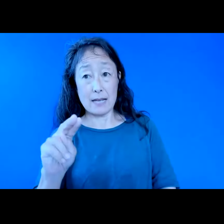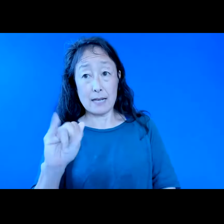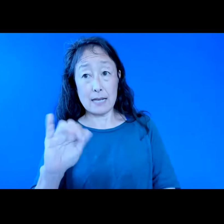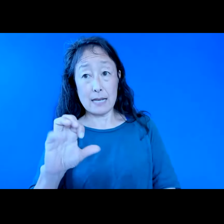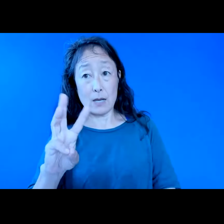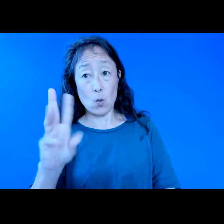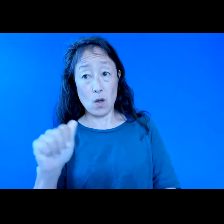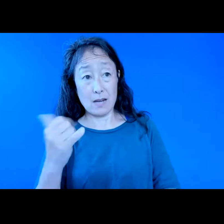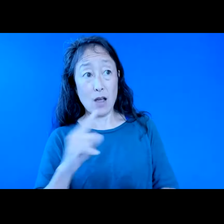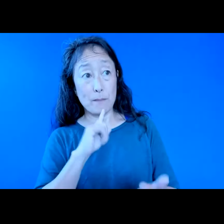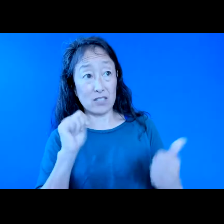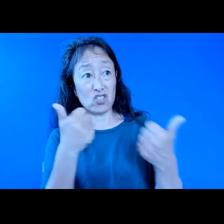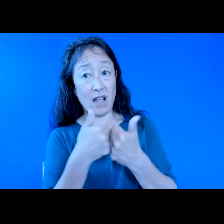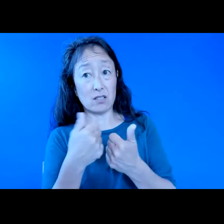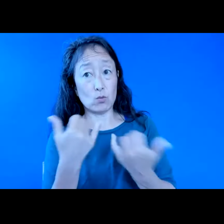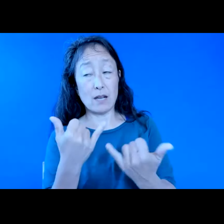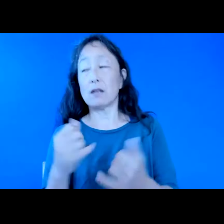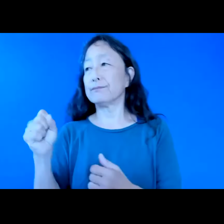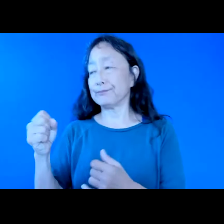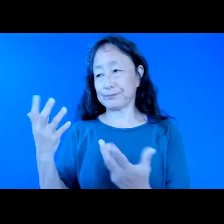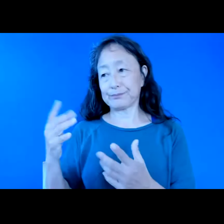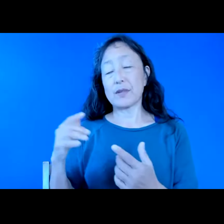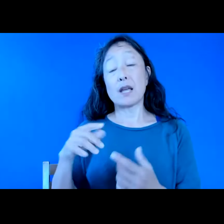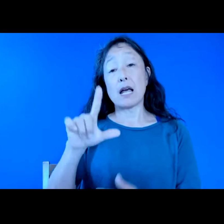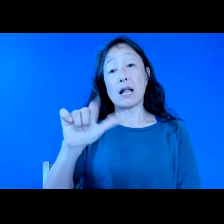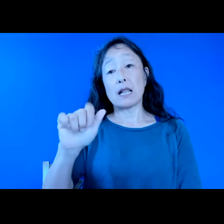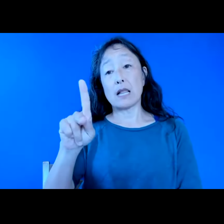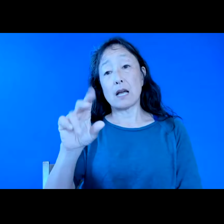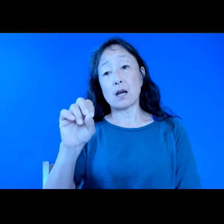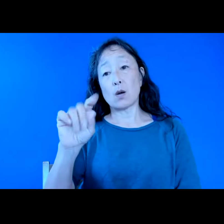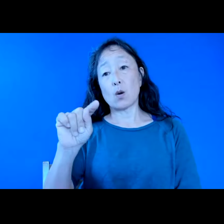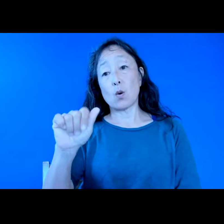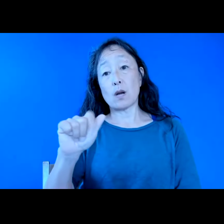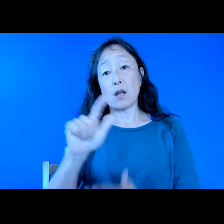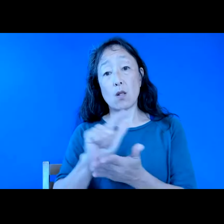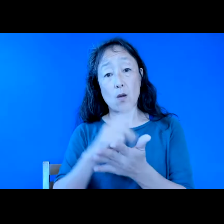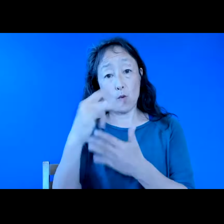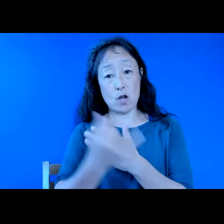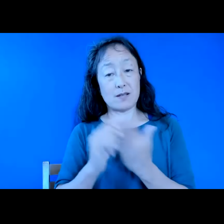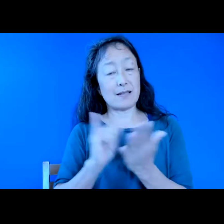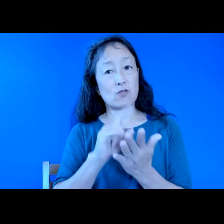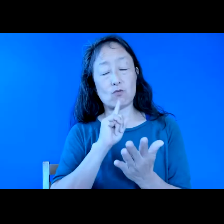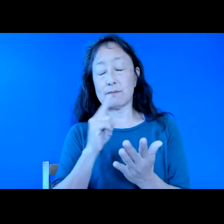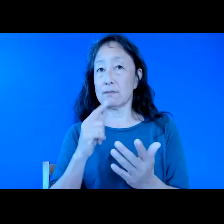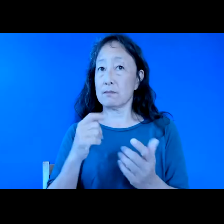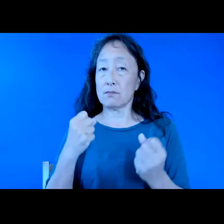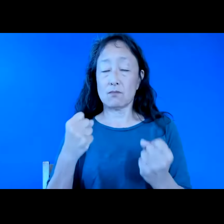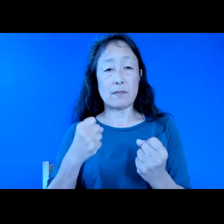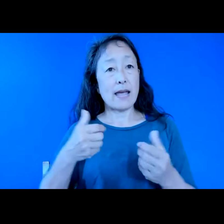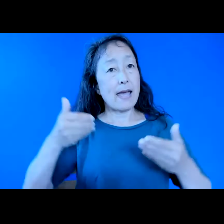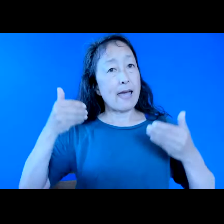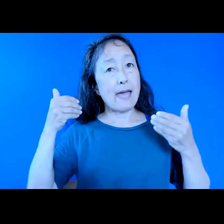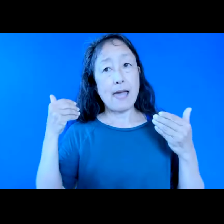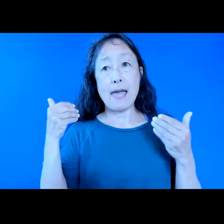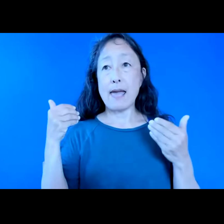Yeah, it's been challenged. So the Lakota Law Project is one of the really heavy hitters in the baseball game, for lack